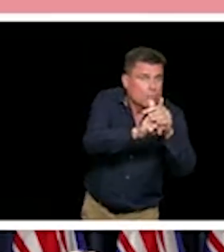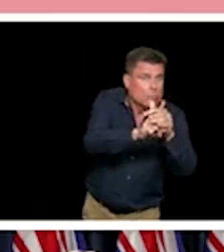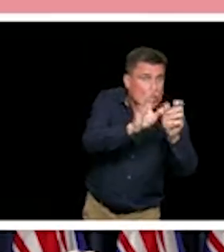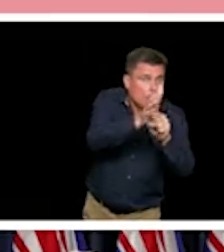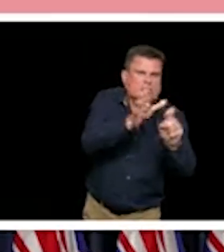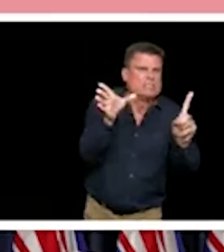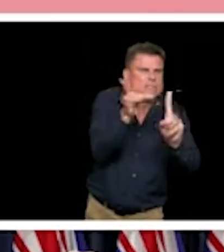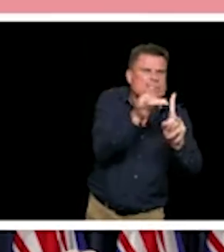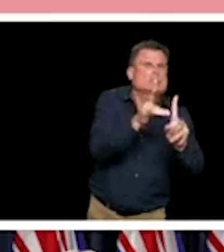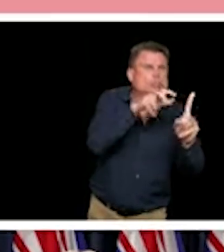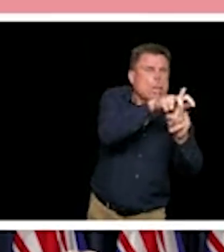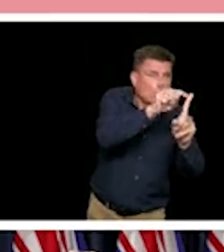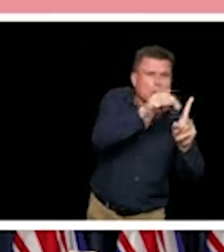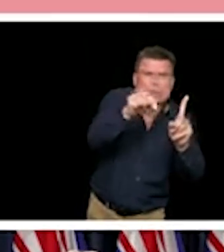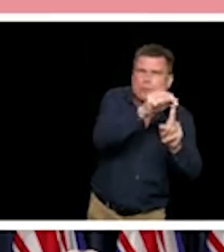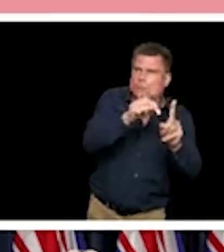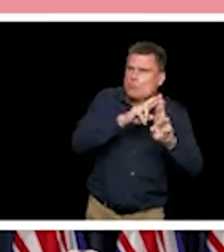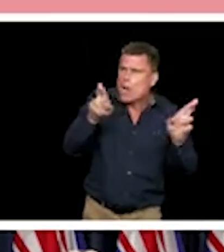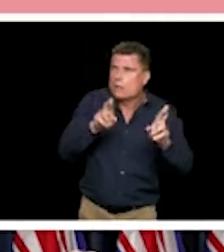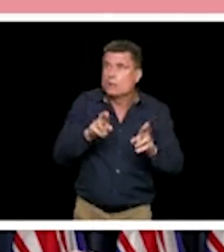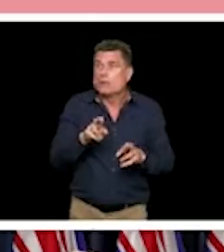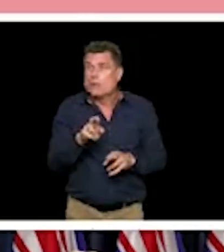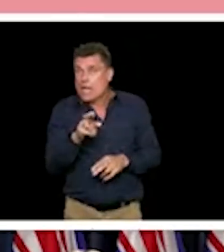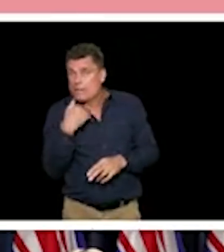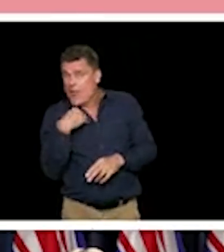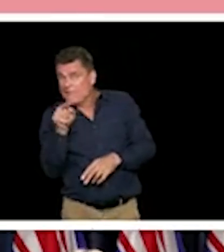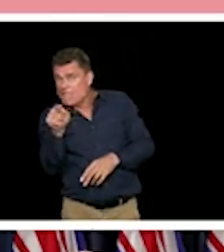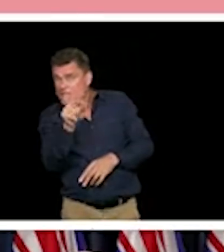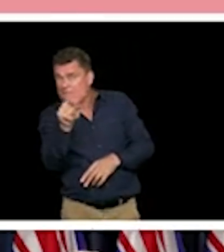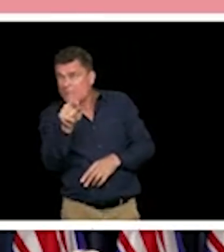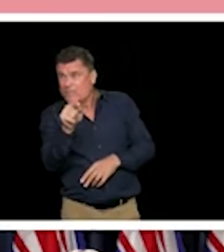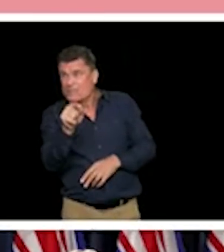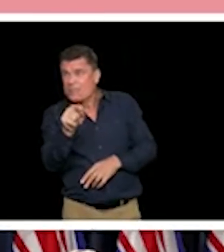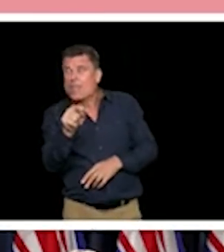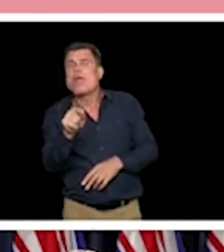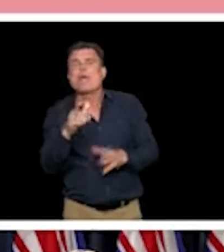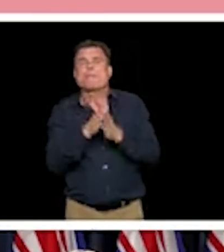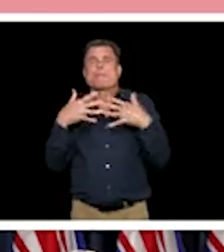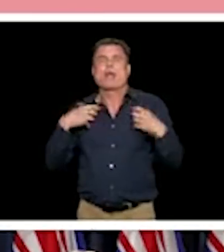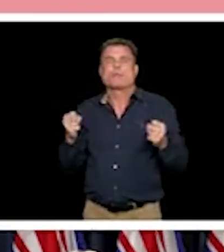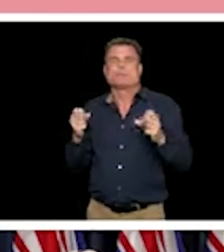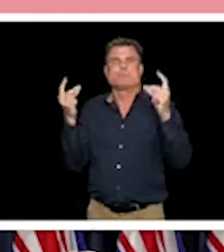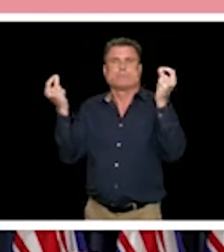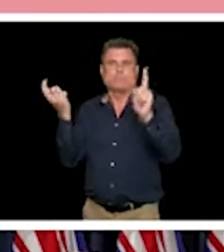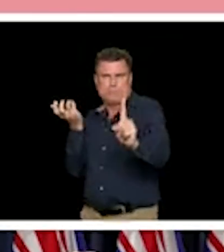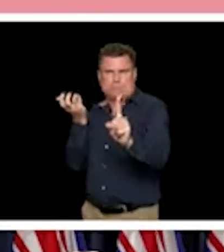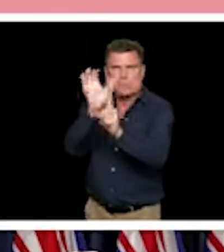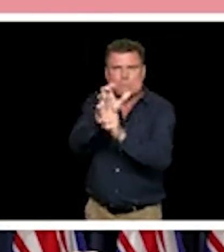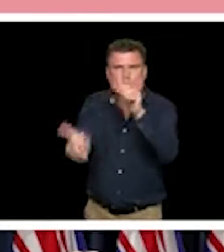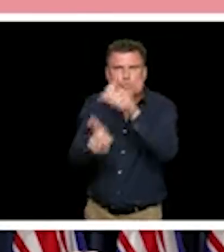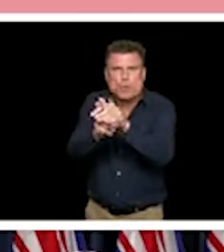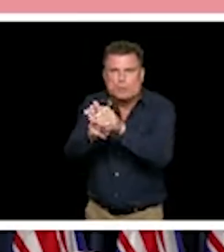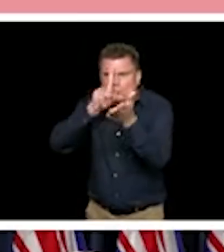their part to minimize the number of cases that we need to follow and minimize the exposure events, because the two